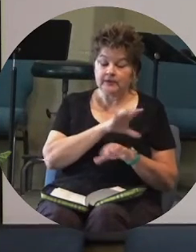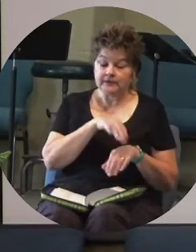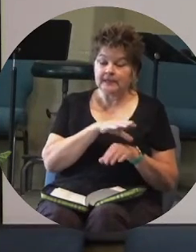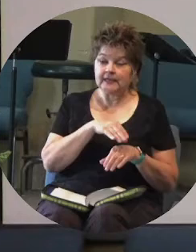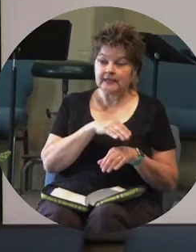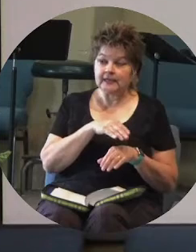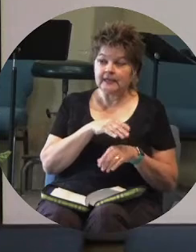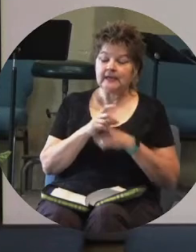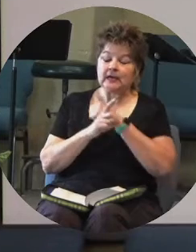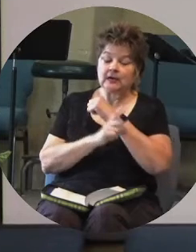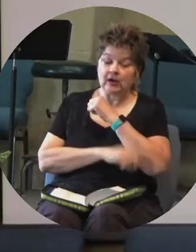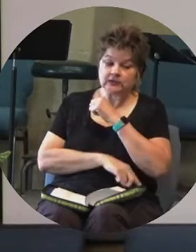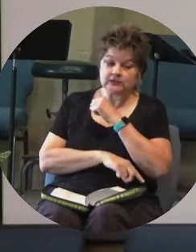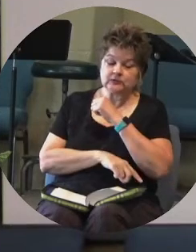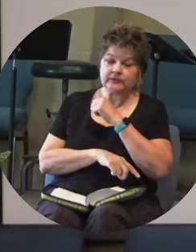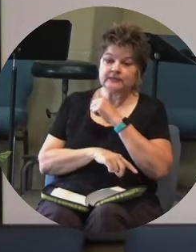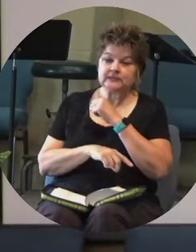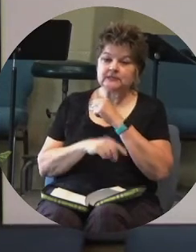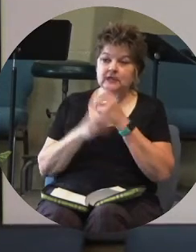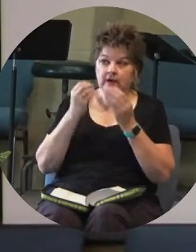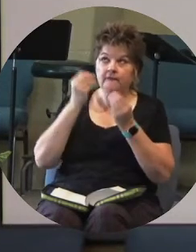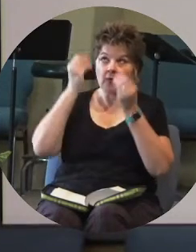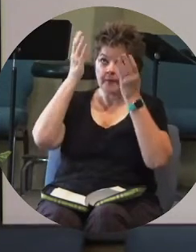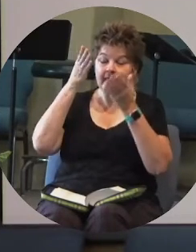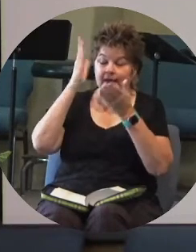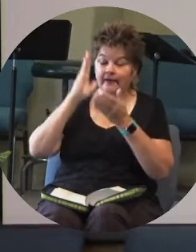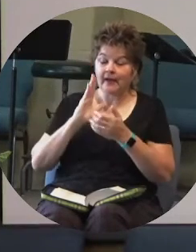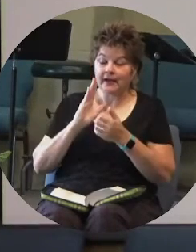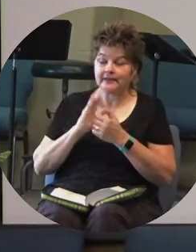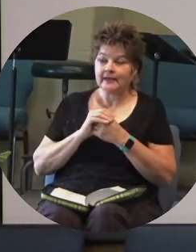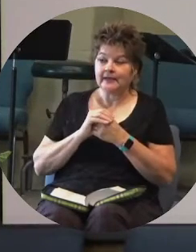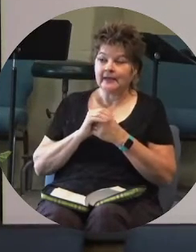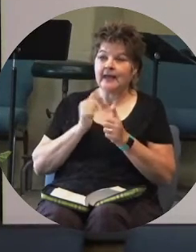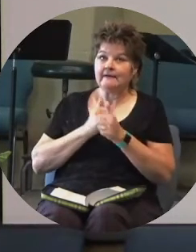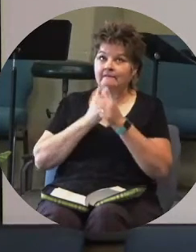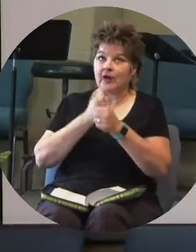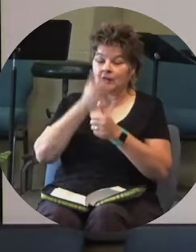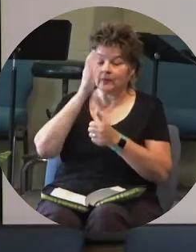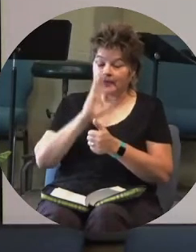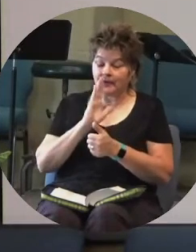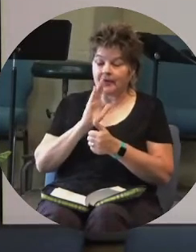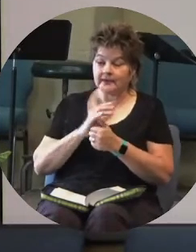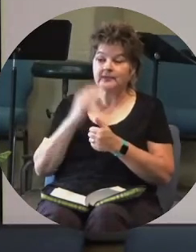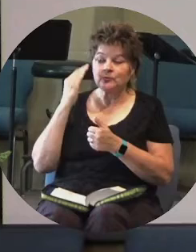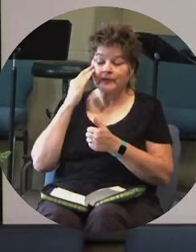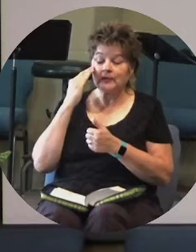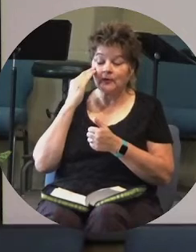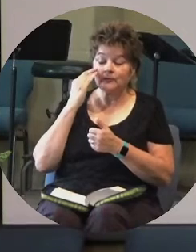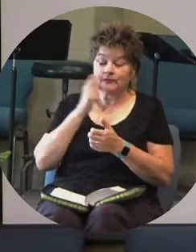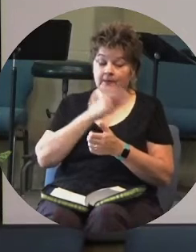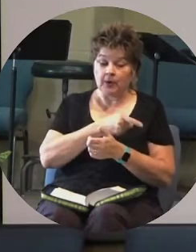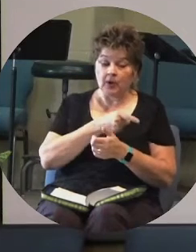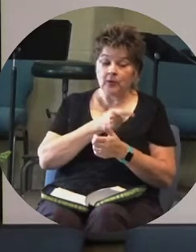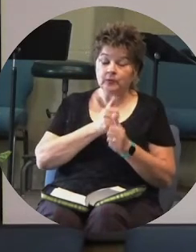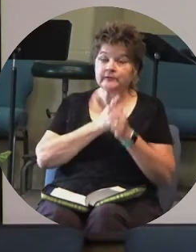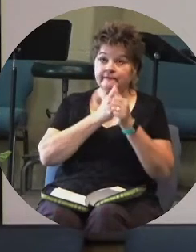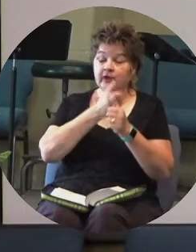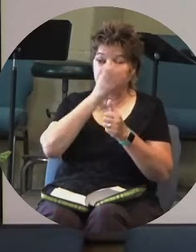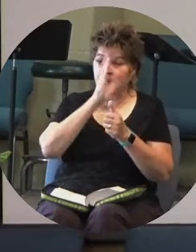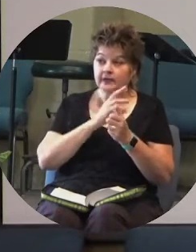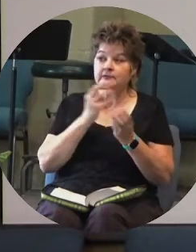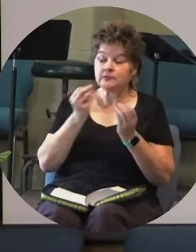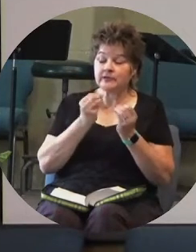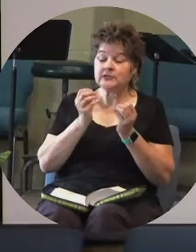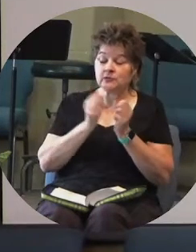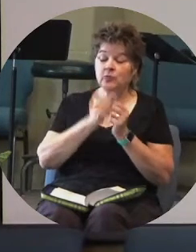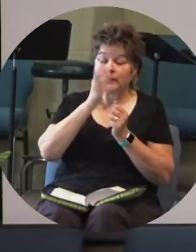the consequences of obeying God and following God, because we know Paul was following God. He was on mission with God.